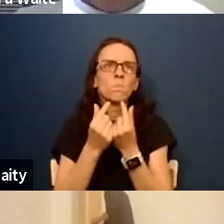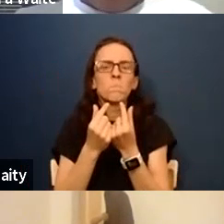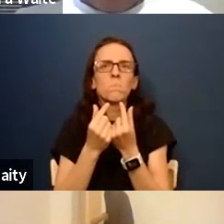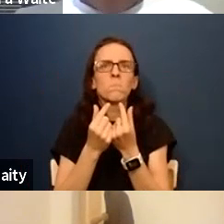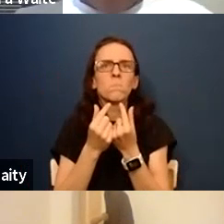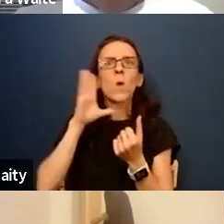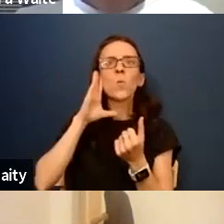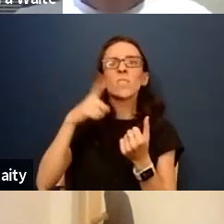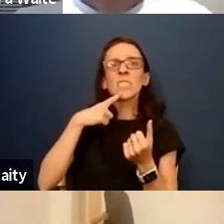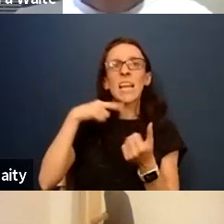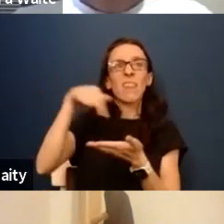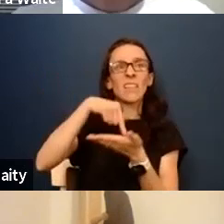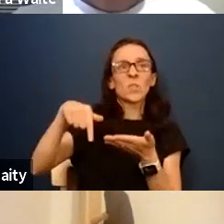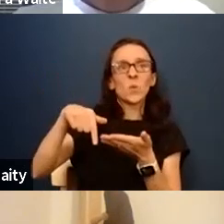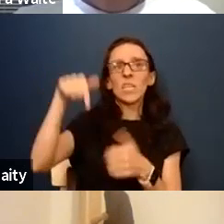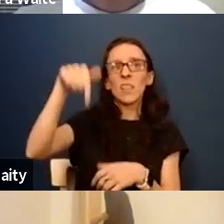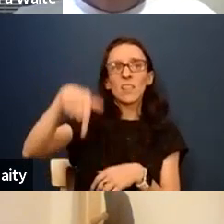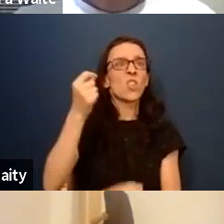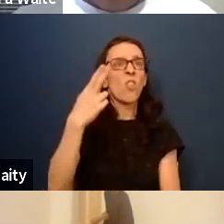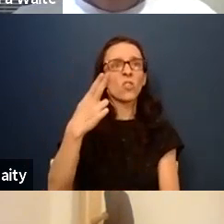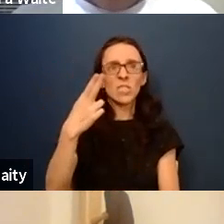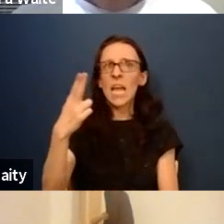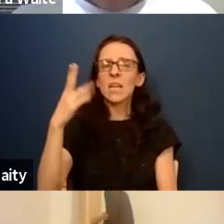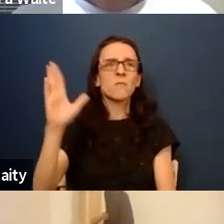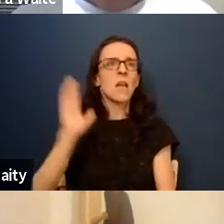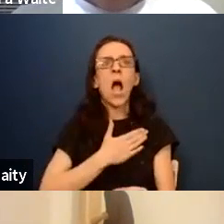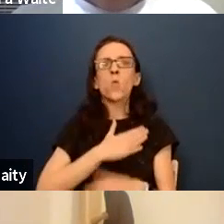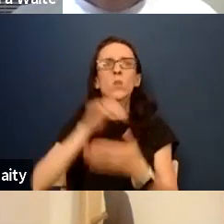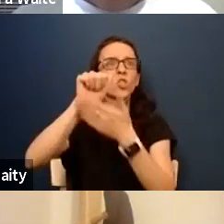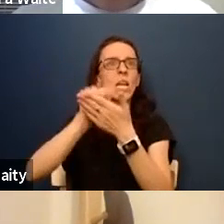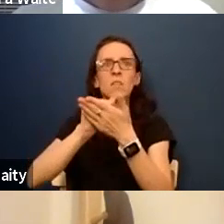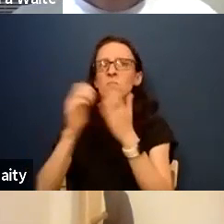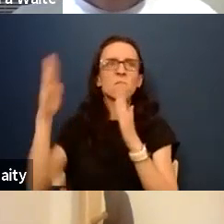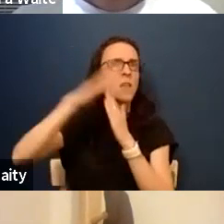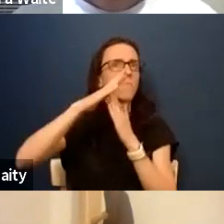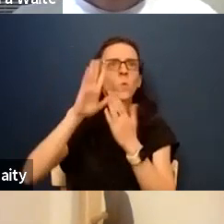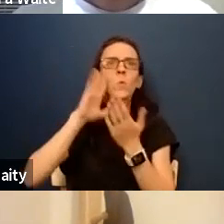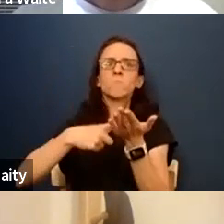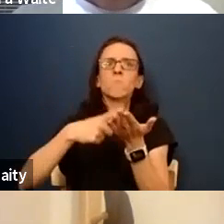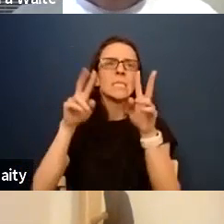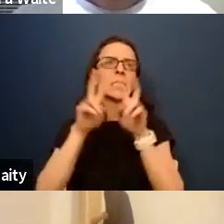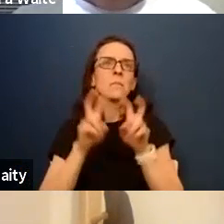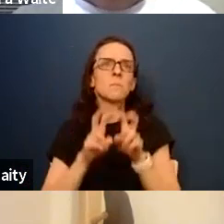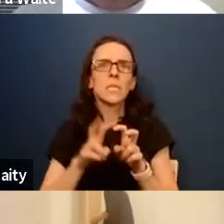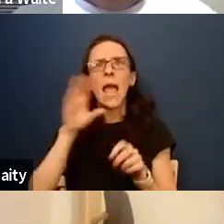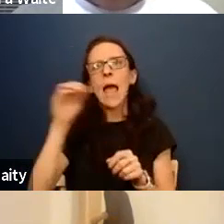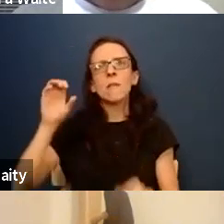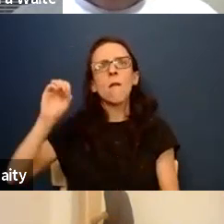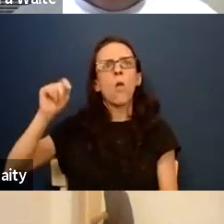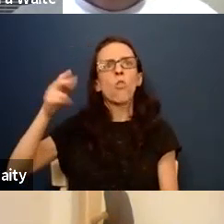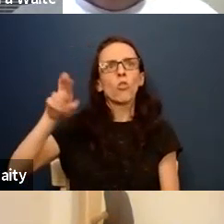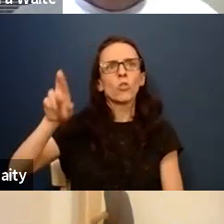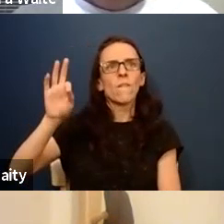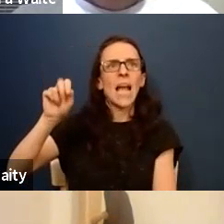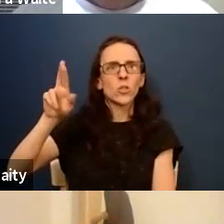week, Thursday, top of the agenda, we're talking assessment, and we're talking the other factors. We